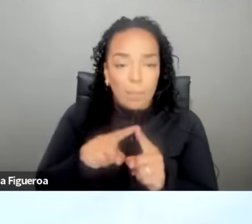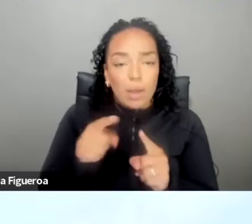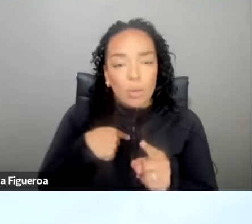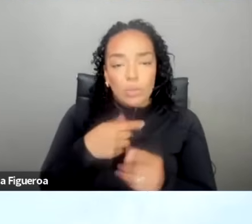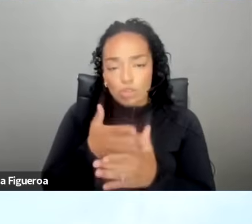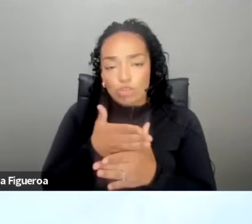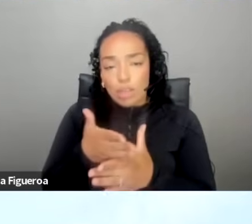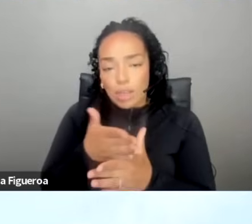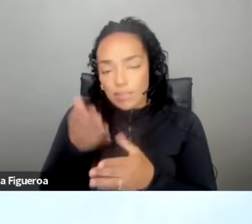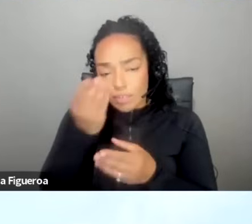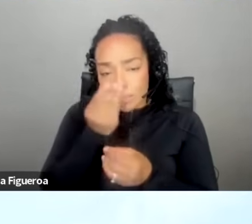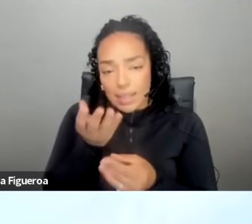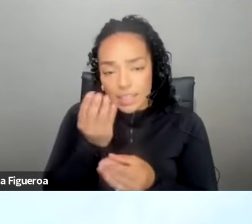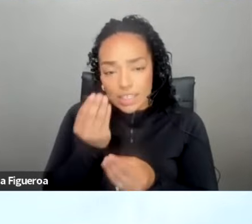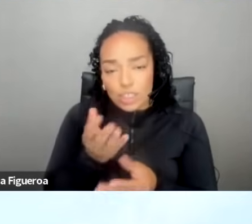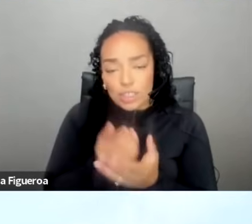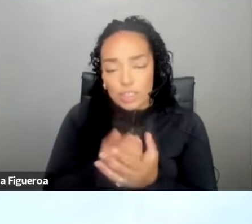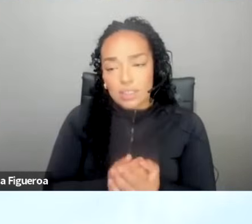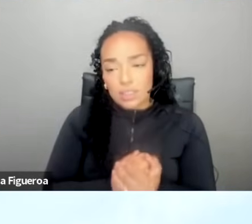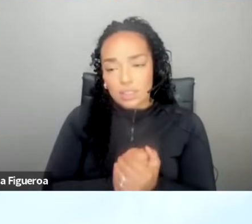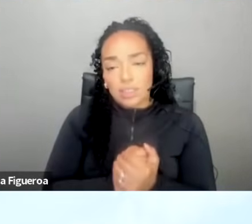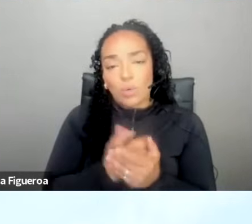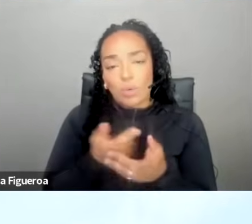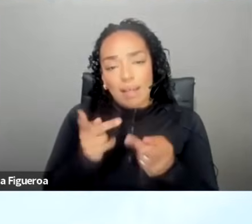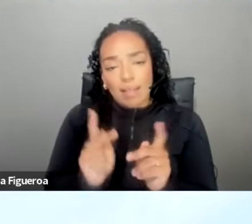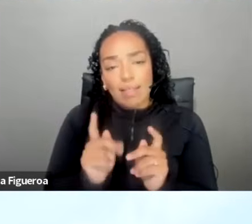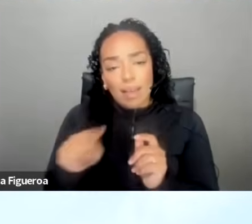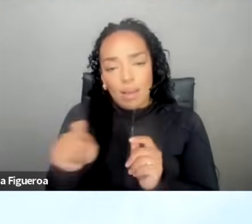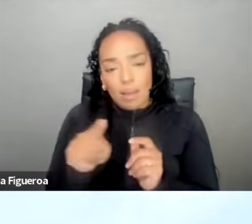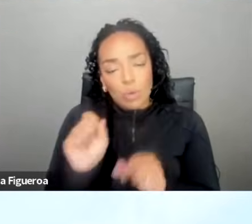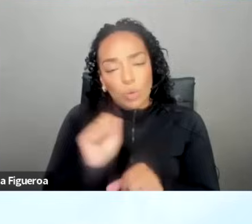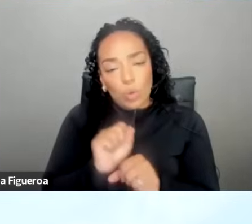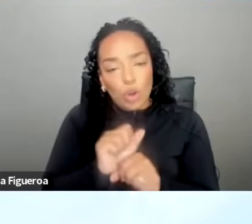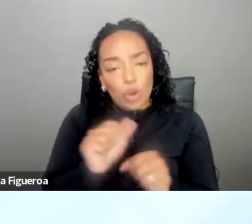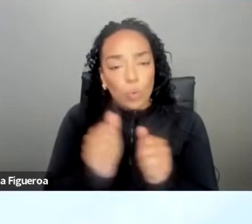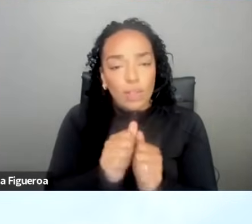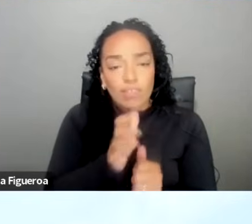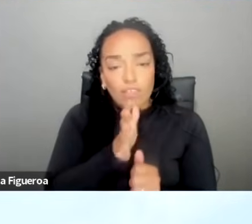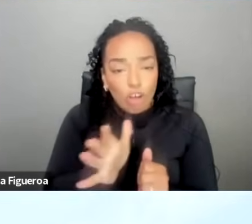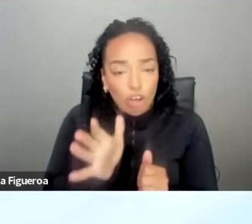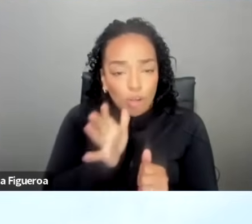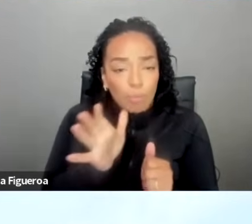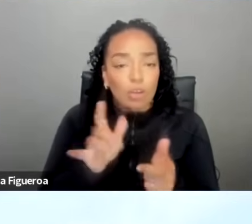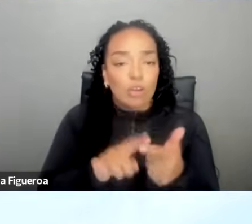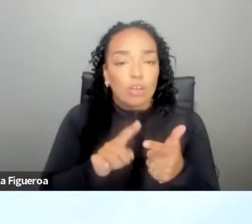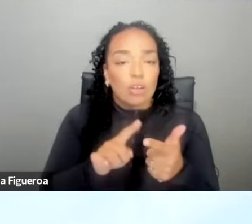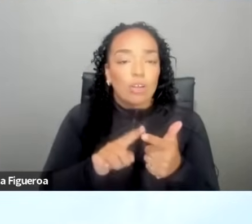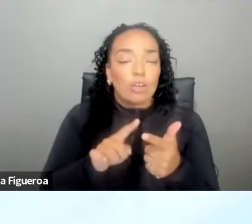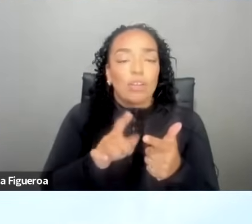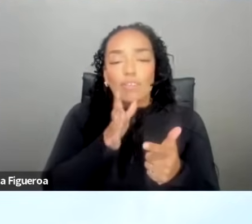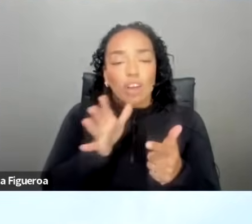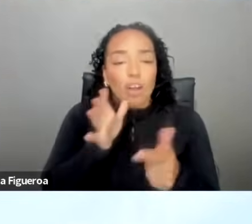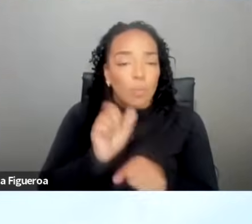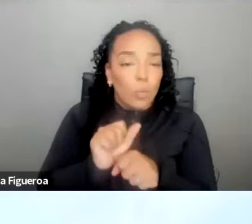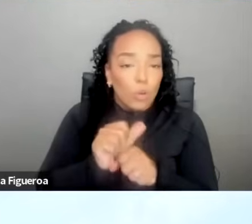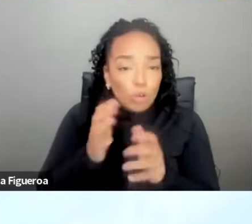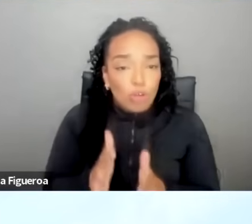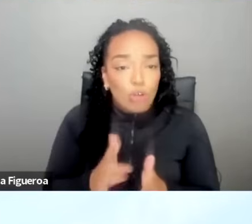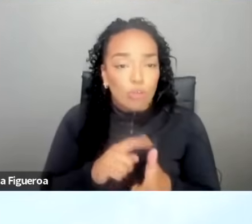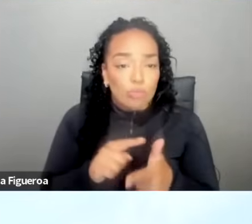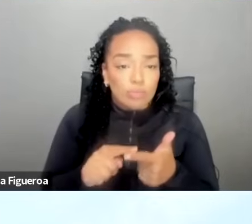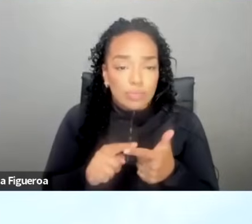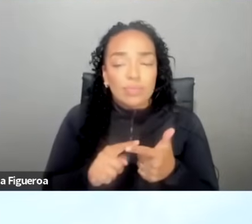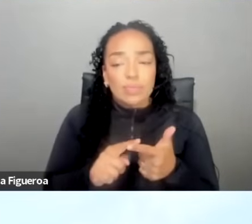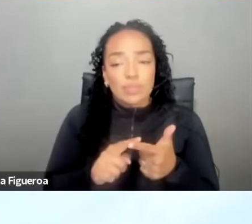to allow them to work with those farmers and farm workers to gather up additional information